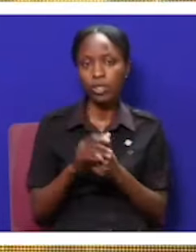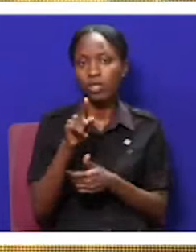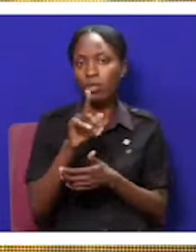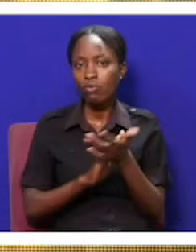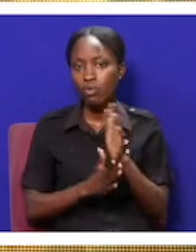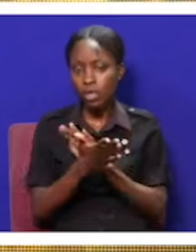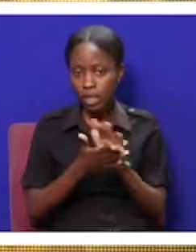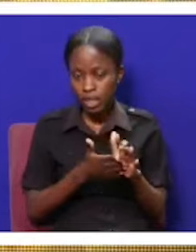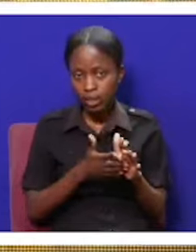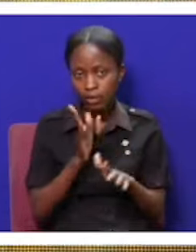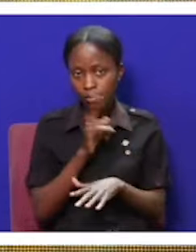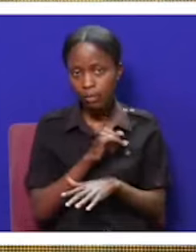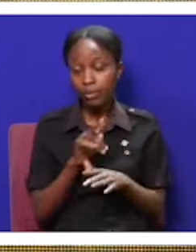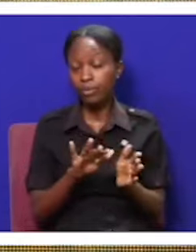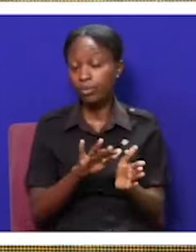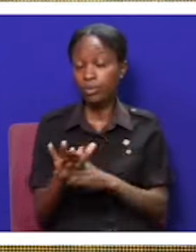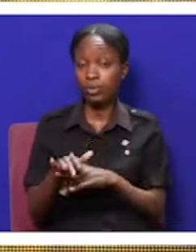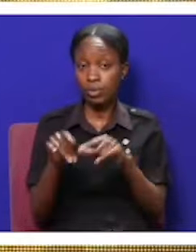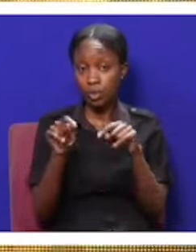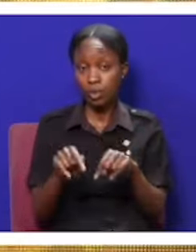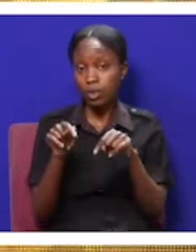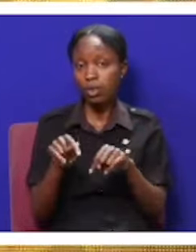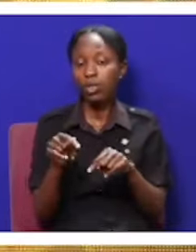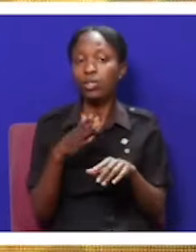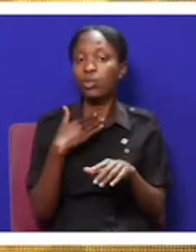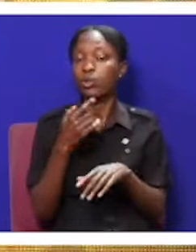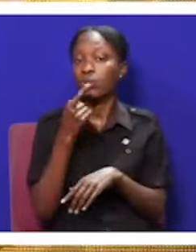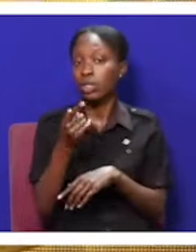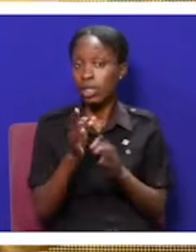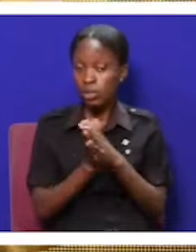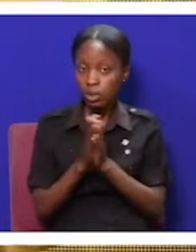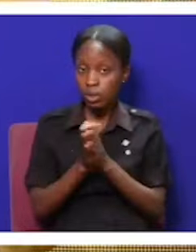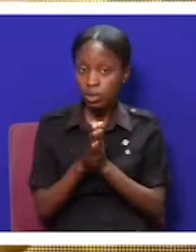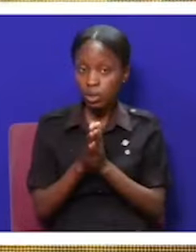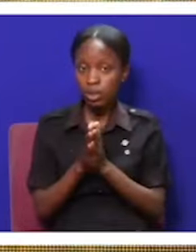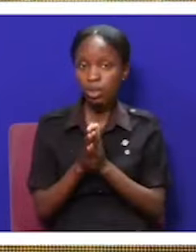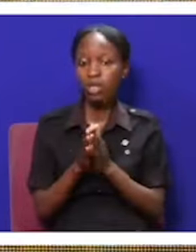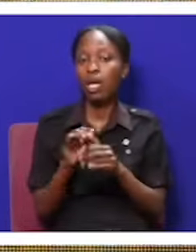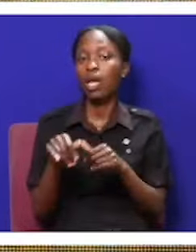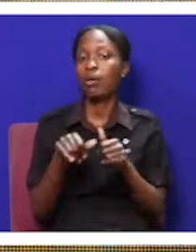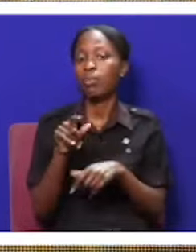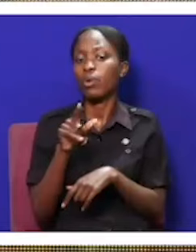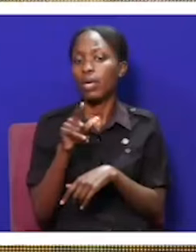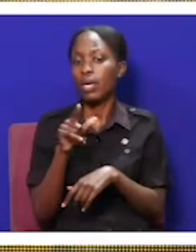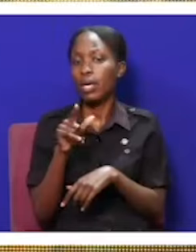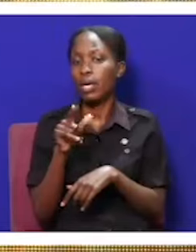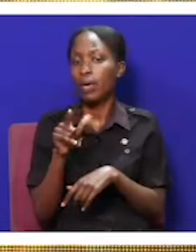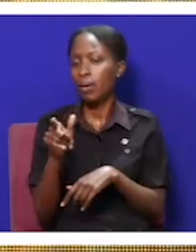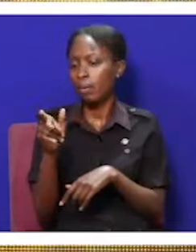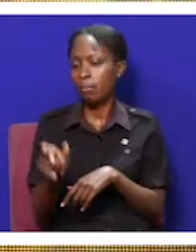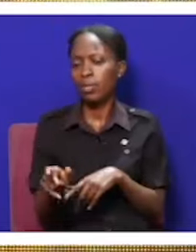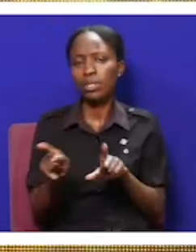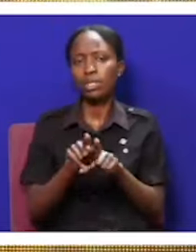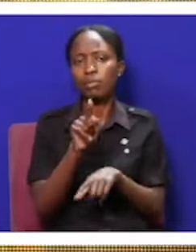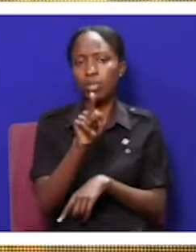forgive? So today, I'm going to give you a story of a guy just like you